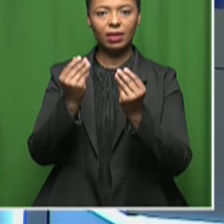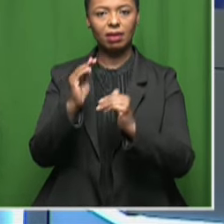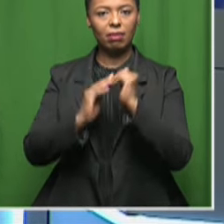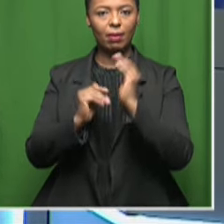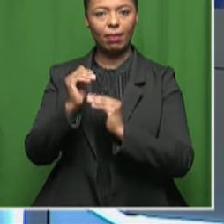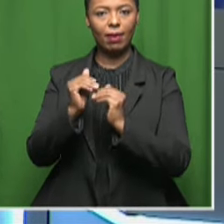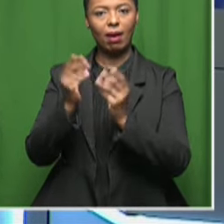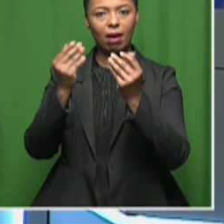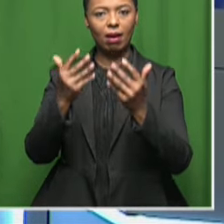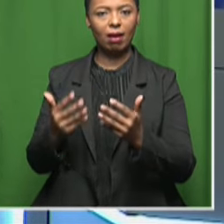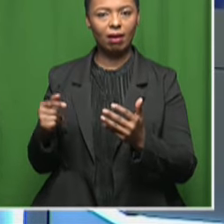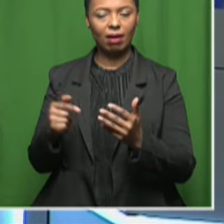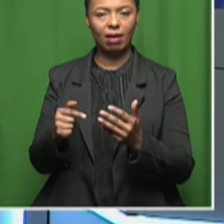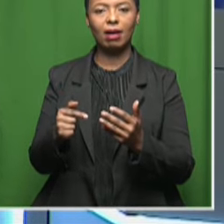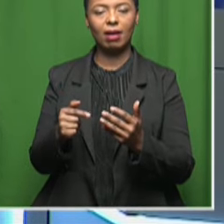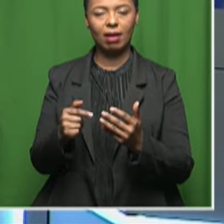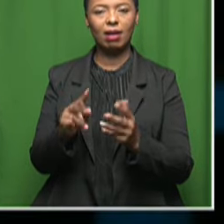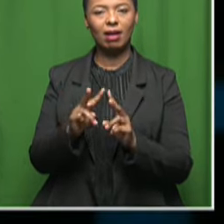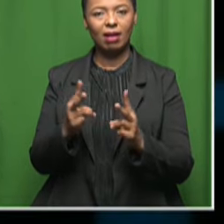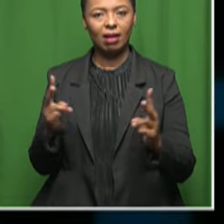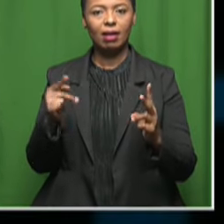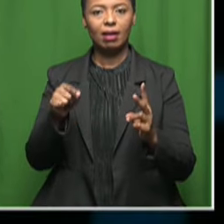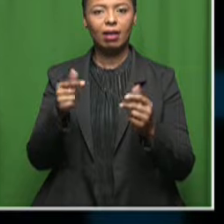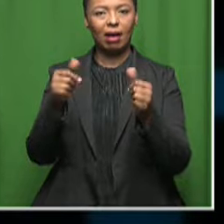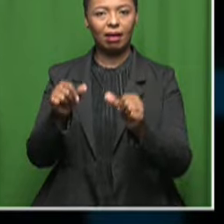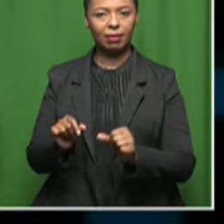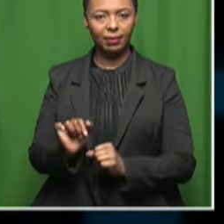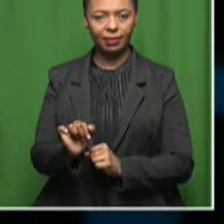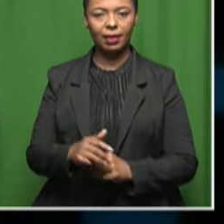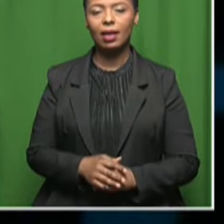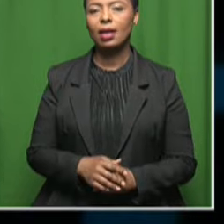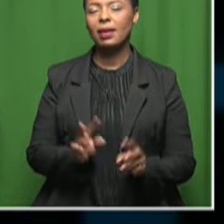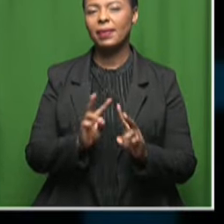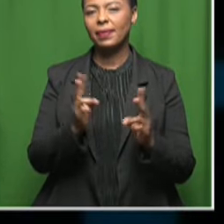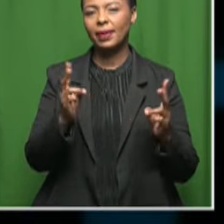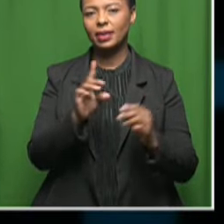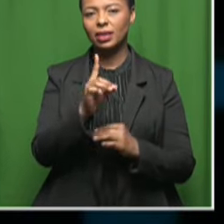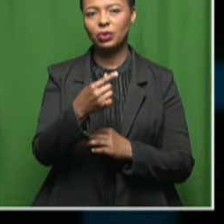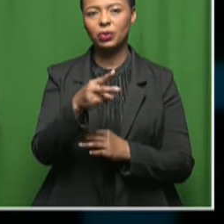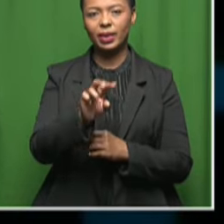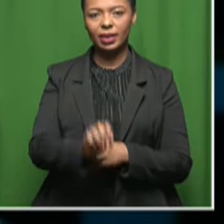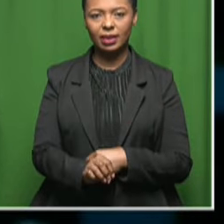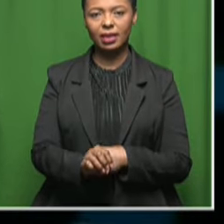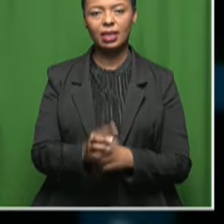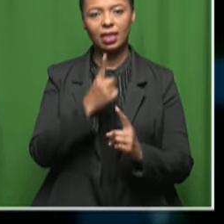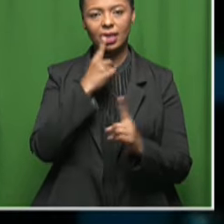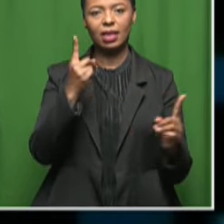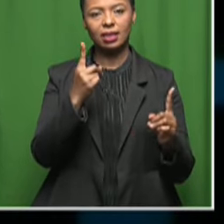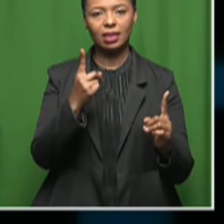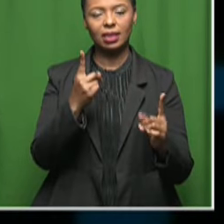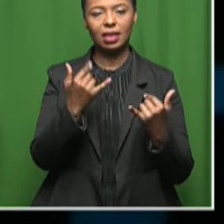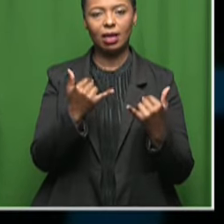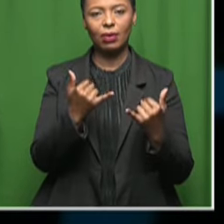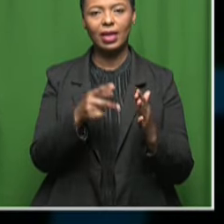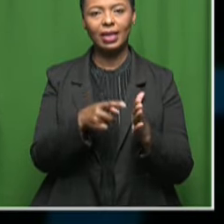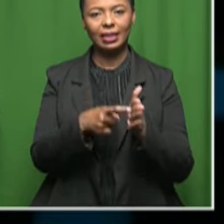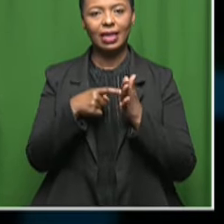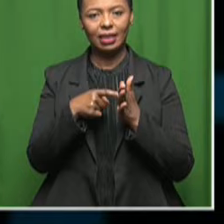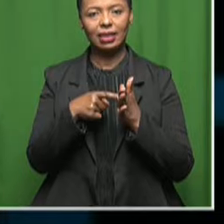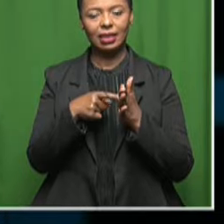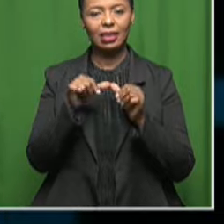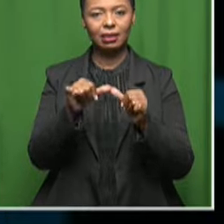of multilateral banks in particular to make them better and more effective, a G20 declaration on debt sustainability, scaling up private